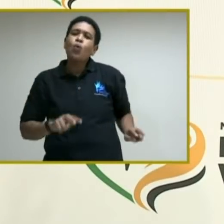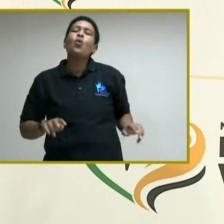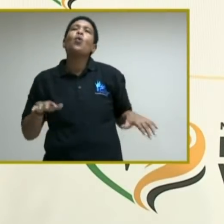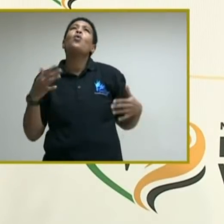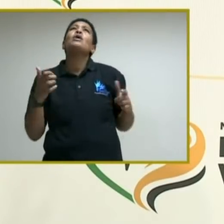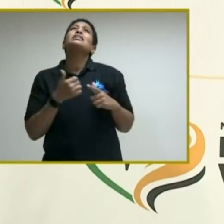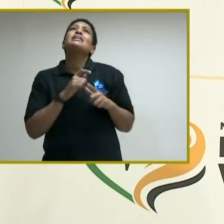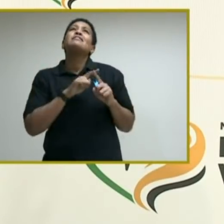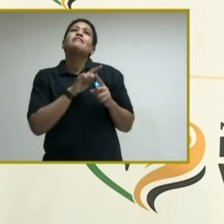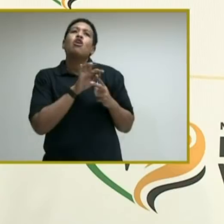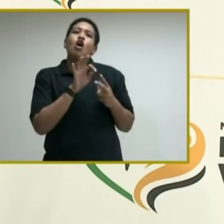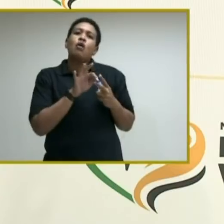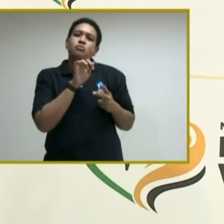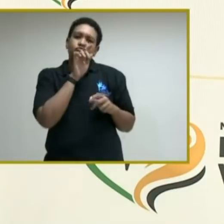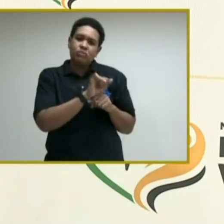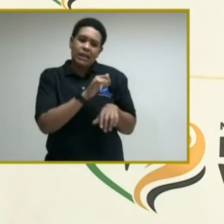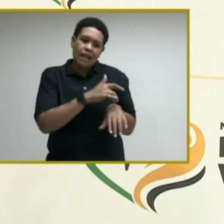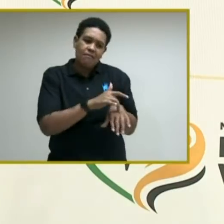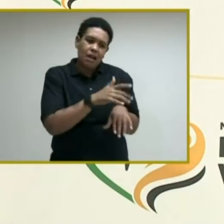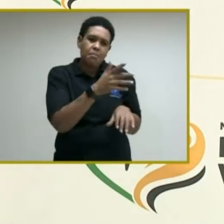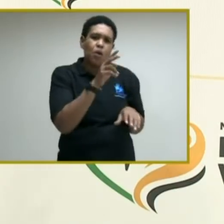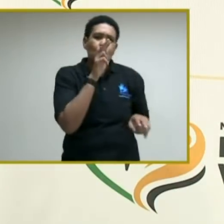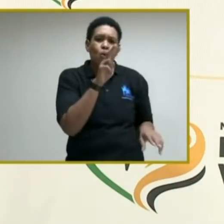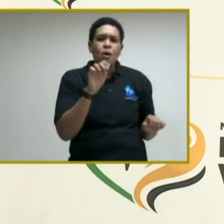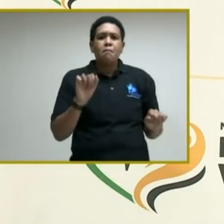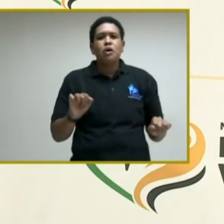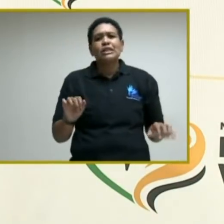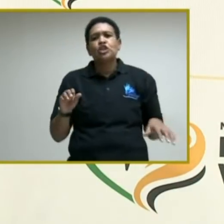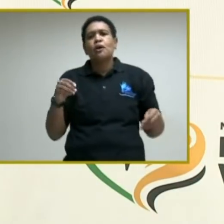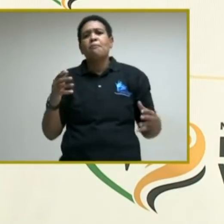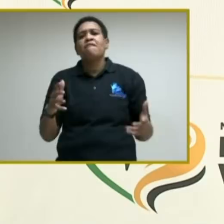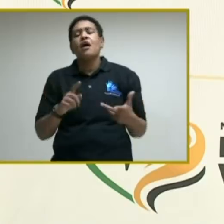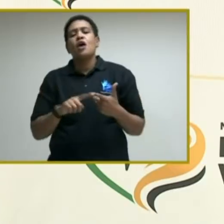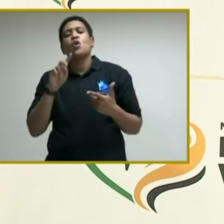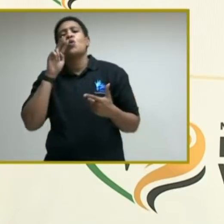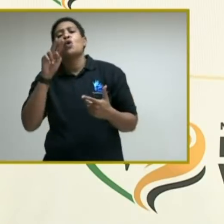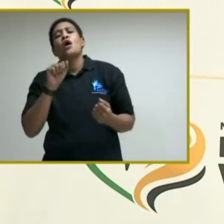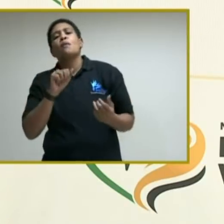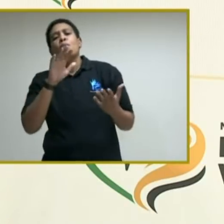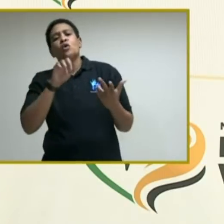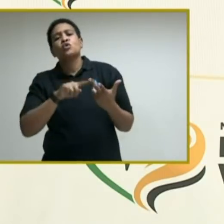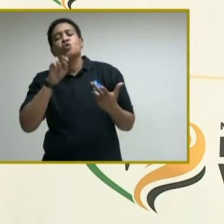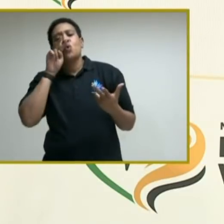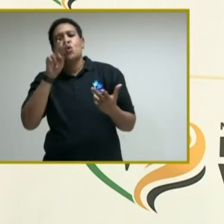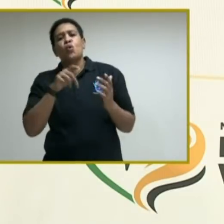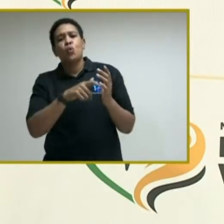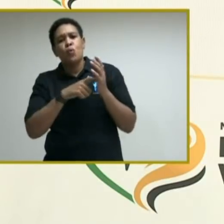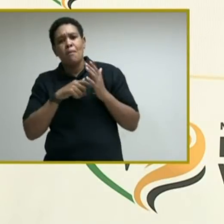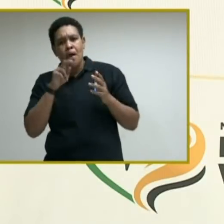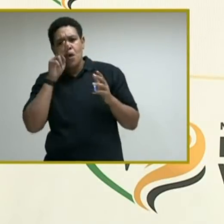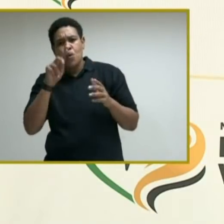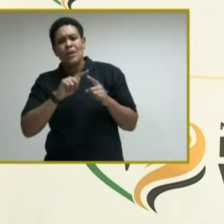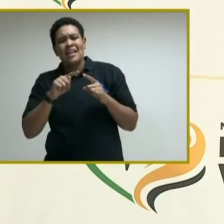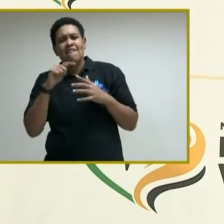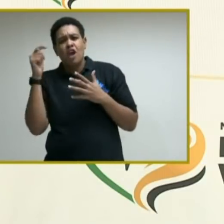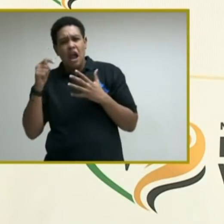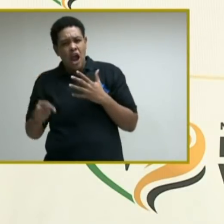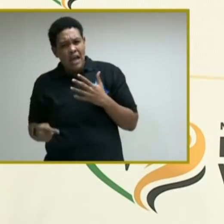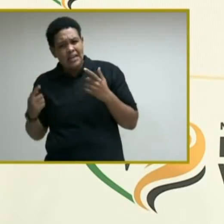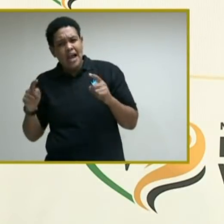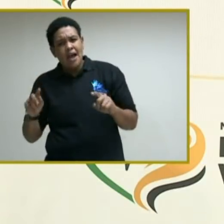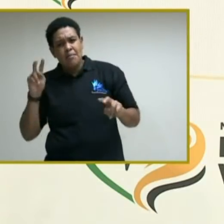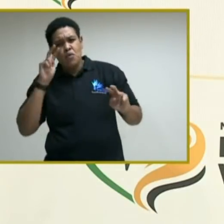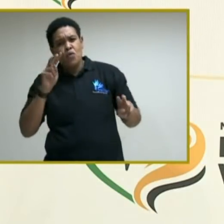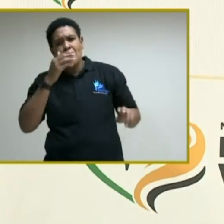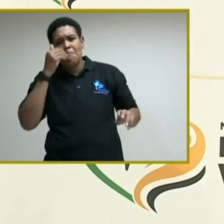the options that are available, looking at potential providers, looking at the approach, looking at the requirements, the criteria, looking